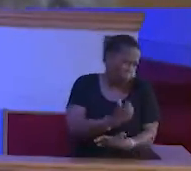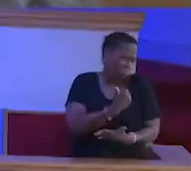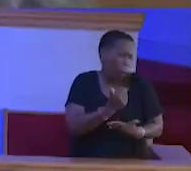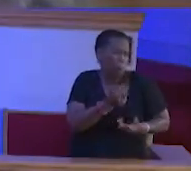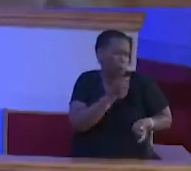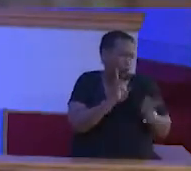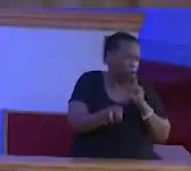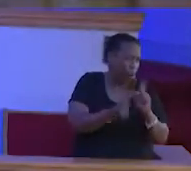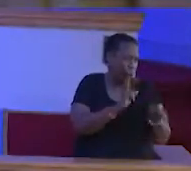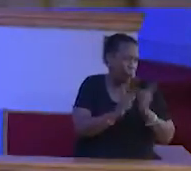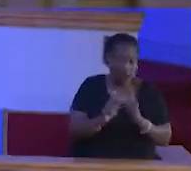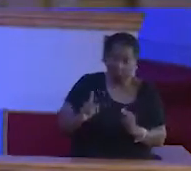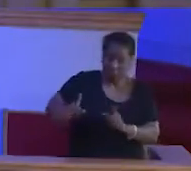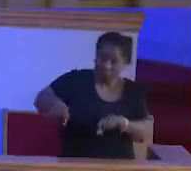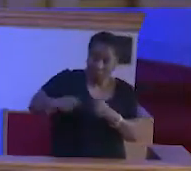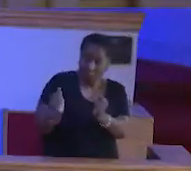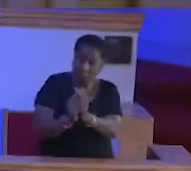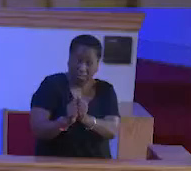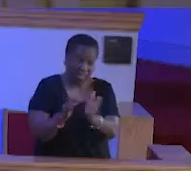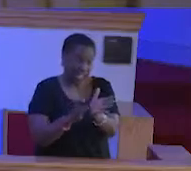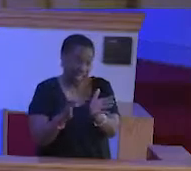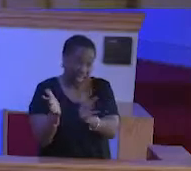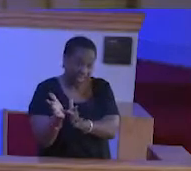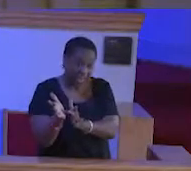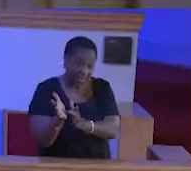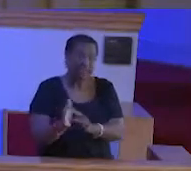talking. Since Jesus.